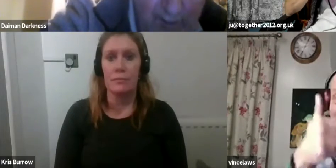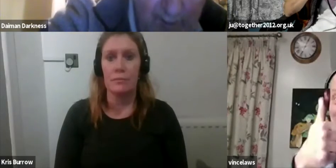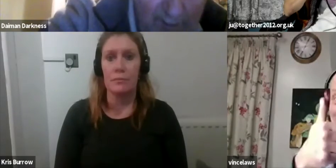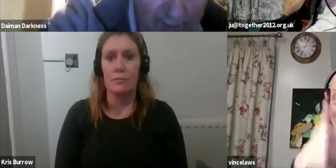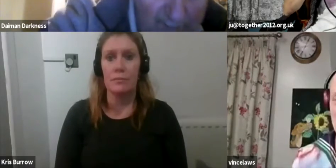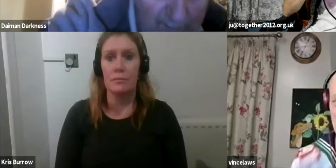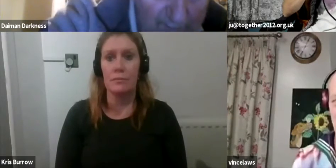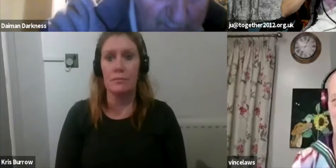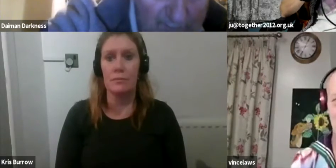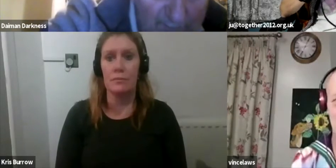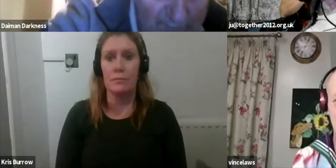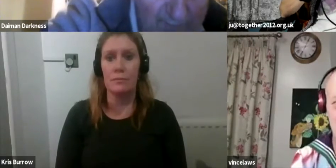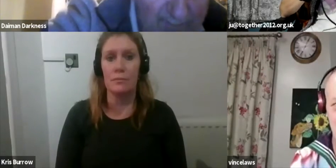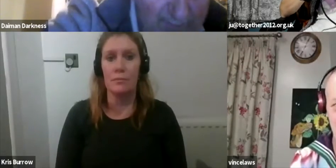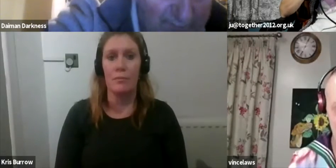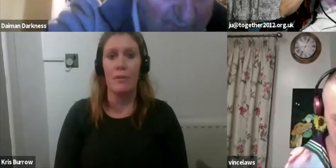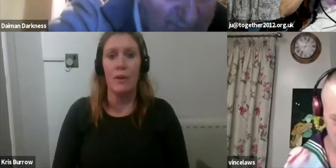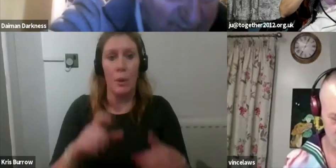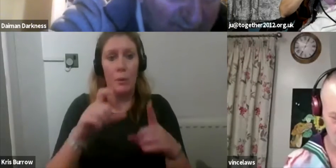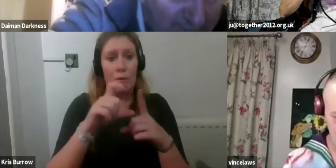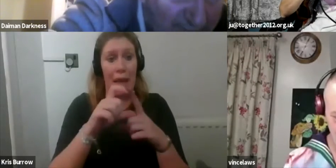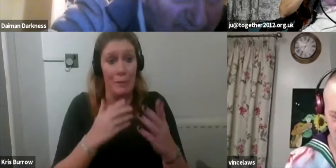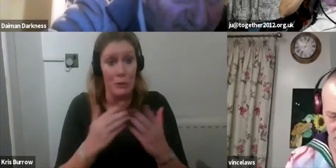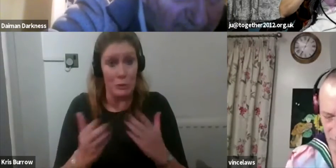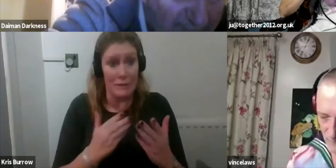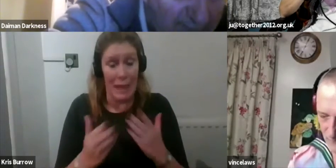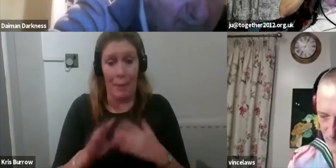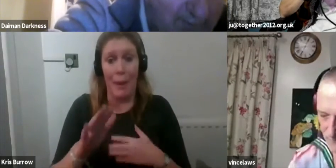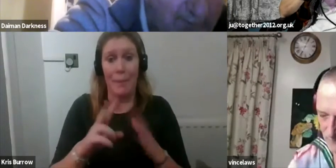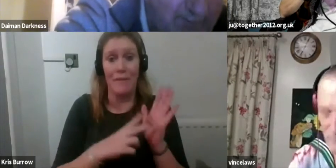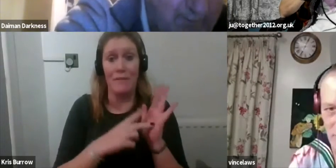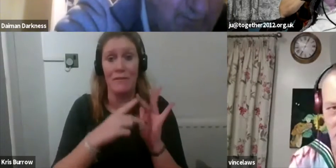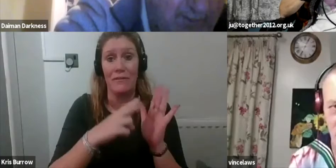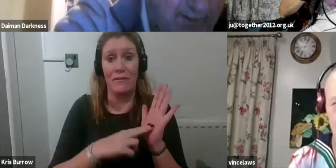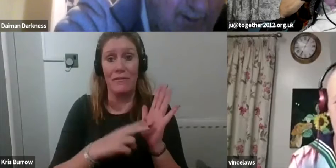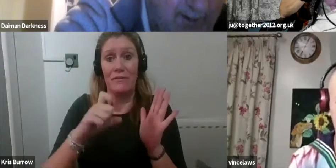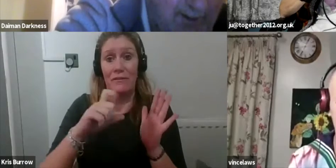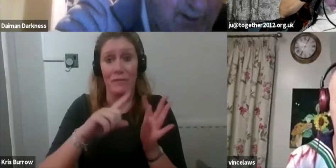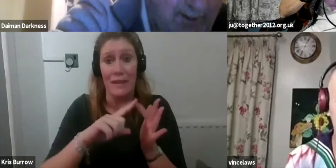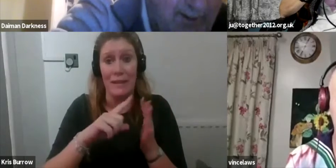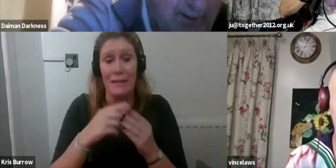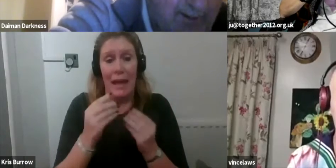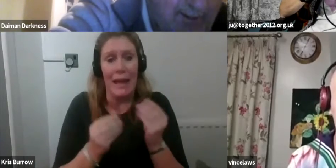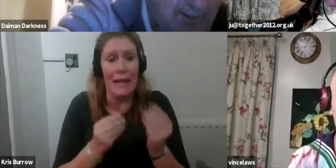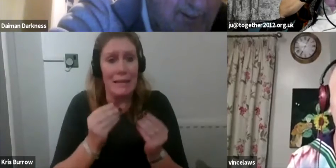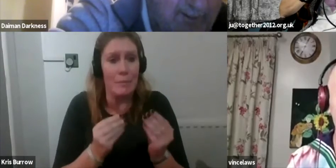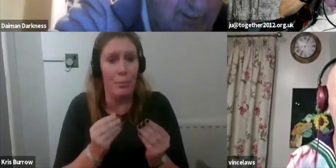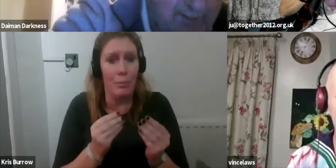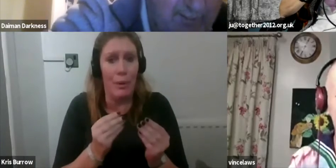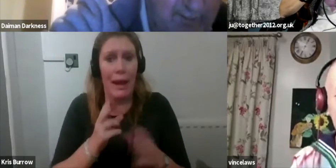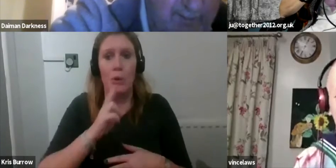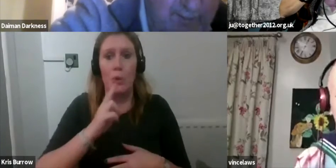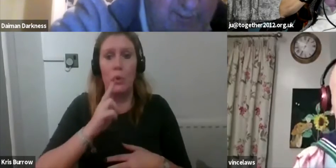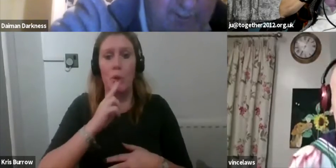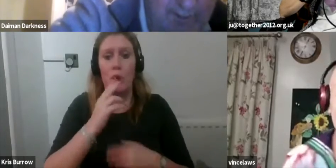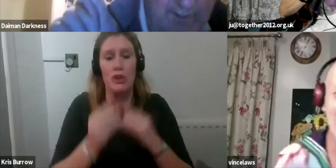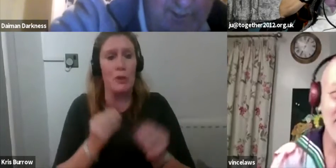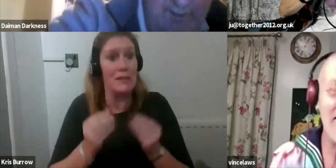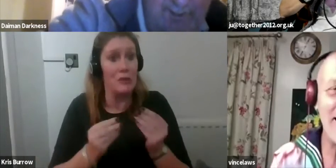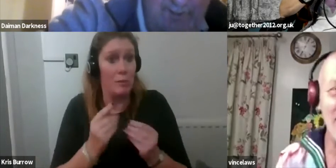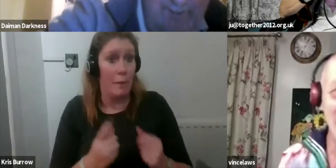So while Damien's doing that, Vince, do you want to give us a quick bit of audio description? Oh, yes, I haven't done